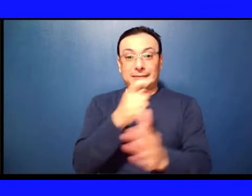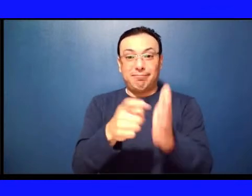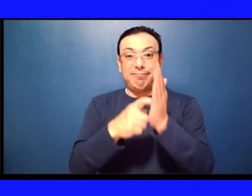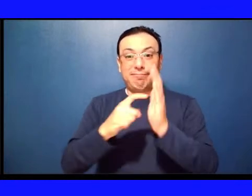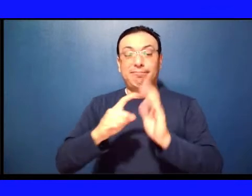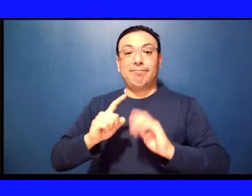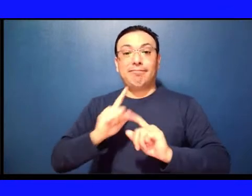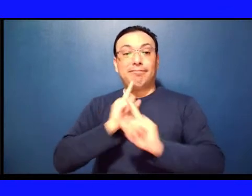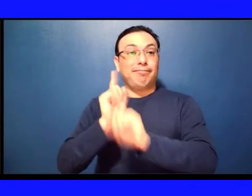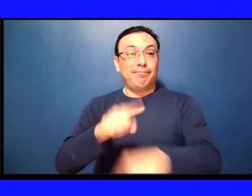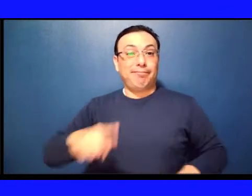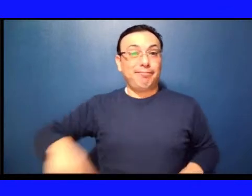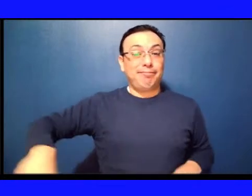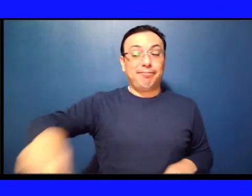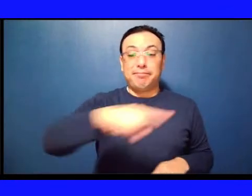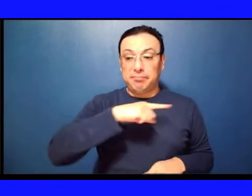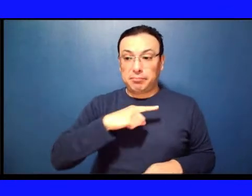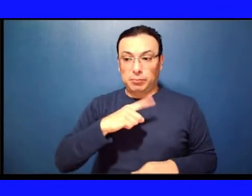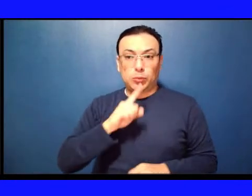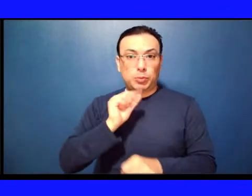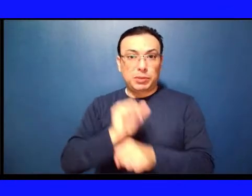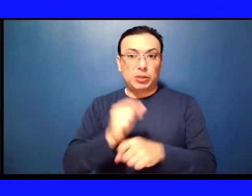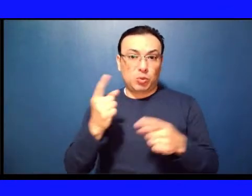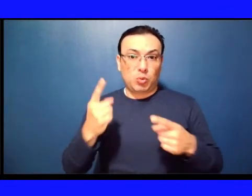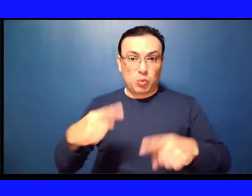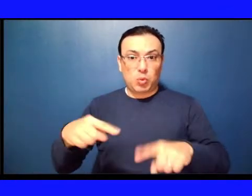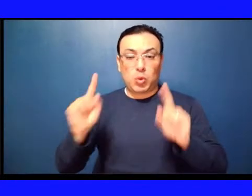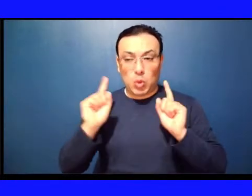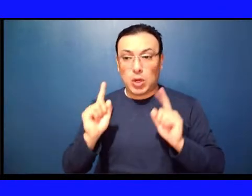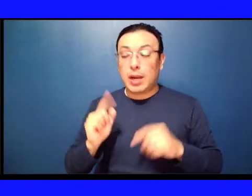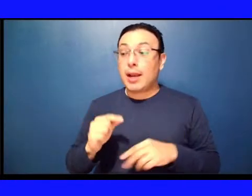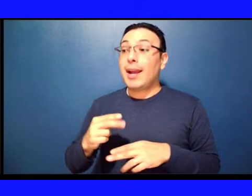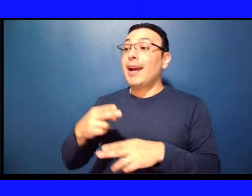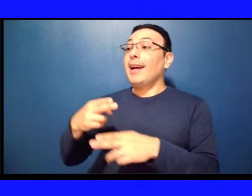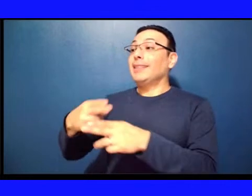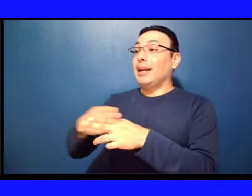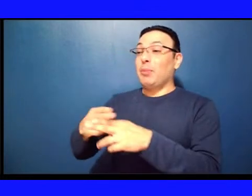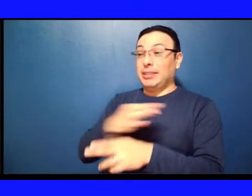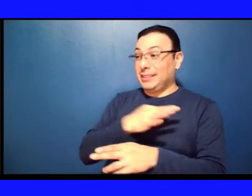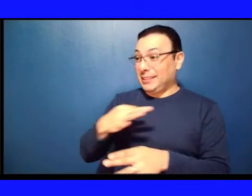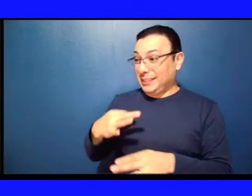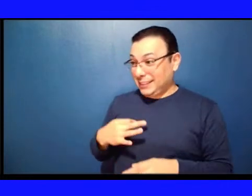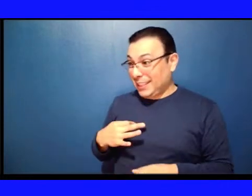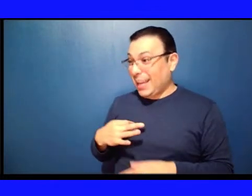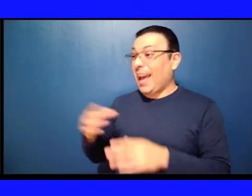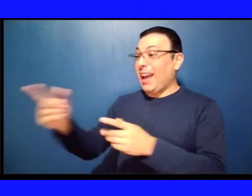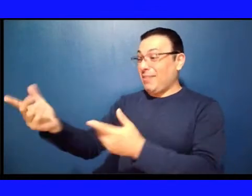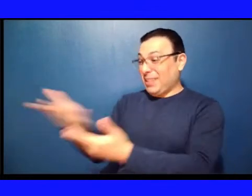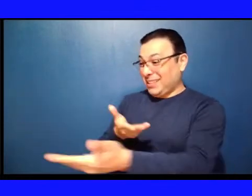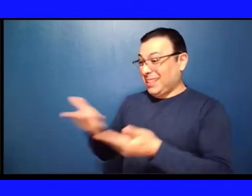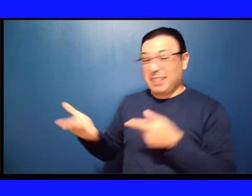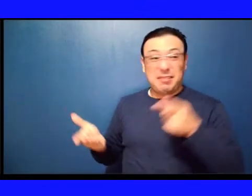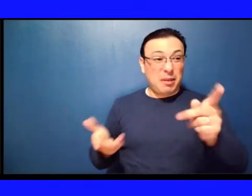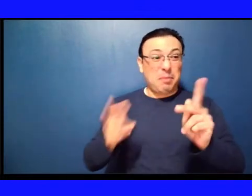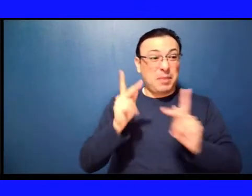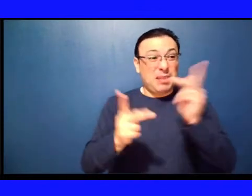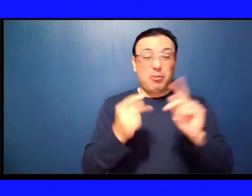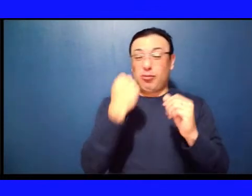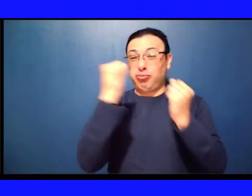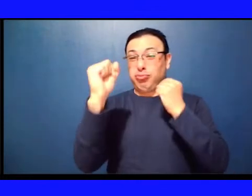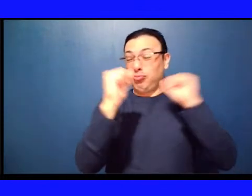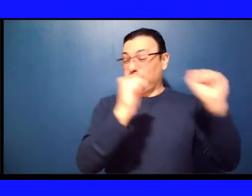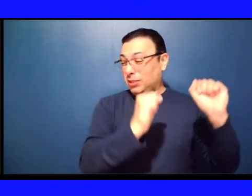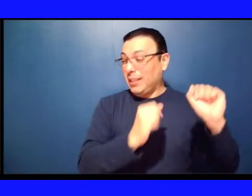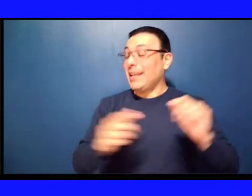And now, Deb will go through a quick slide on our other external and regulatory updates. Thanks, Matt.